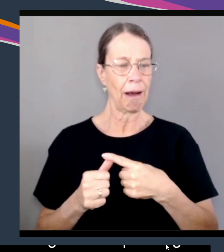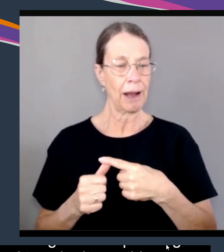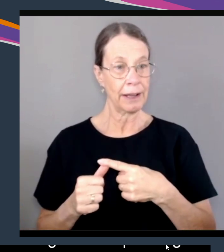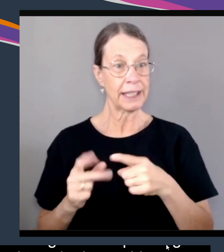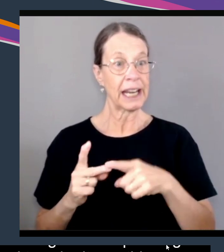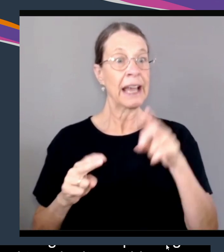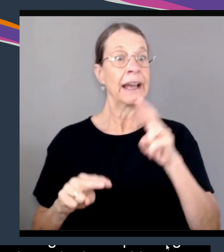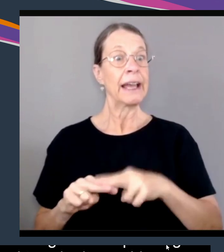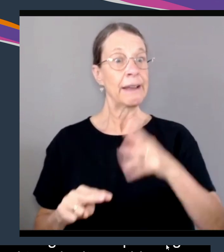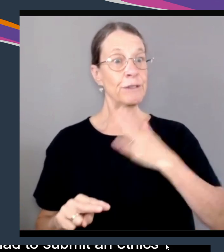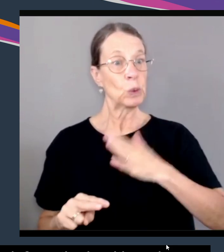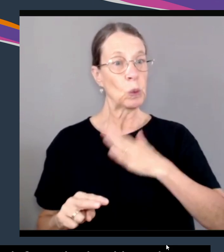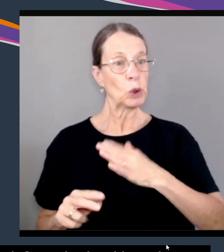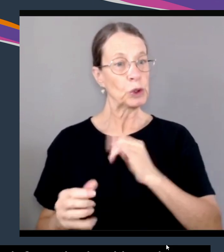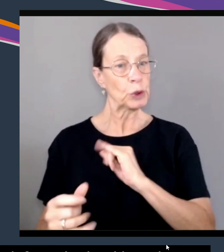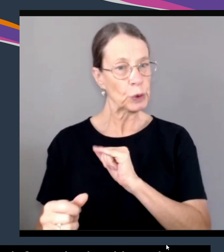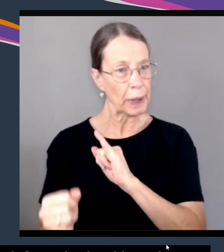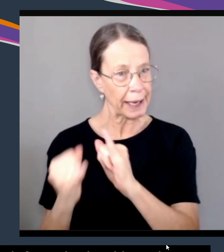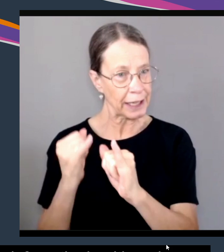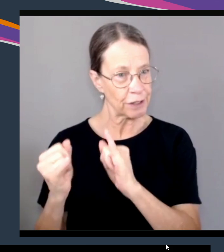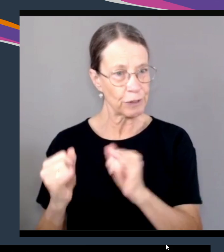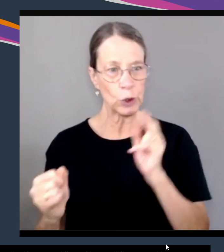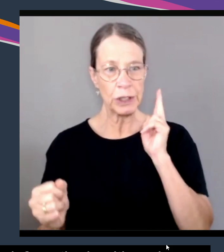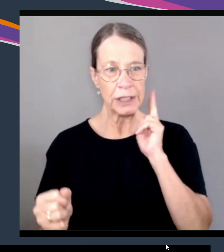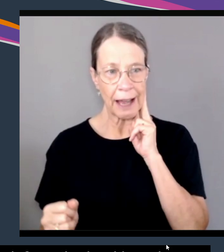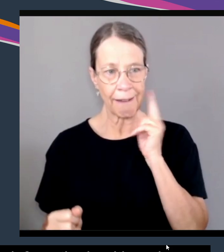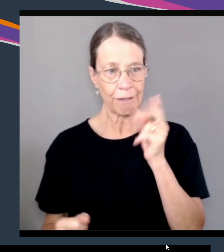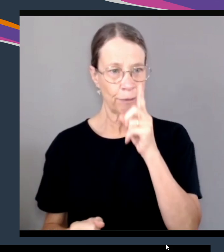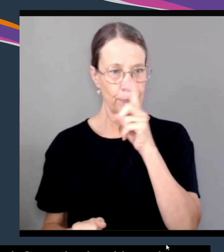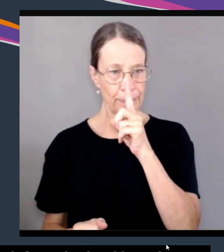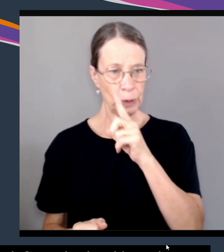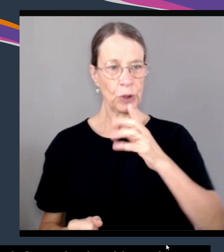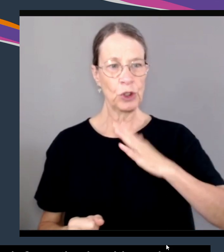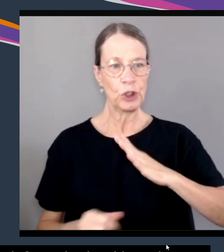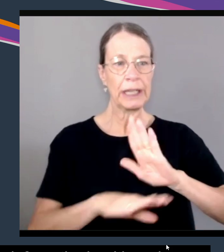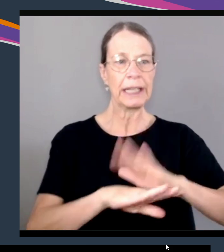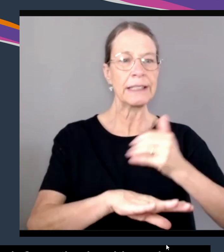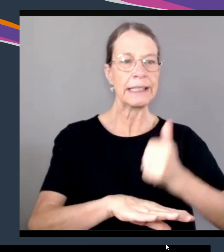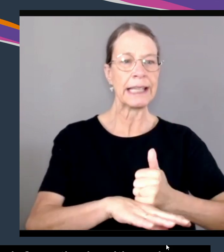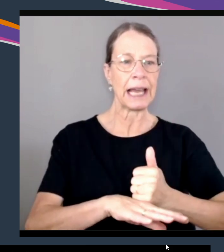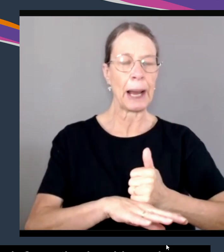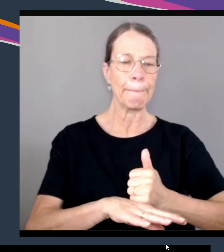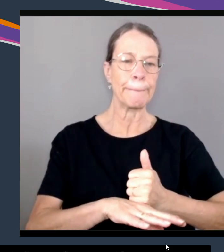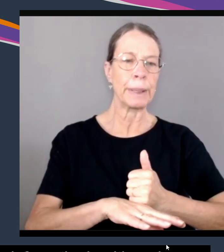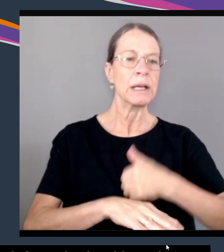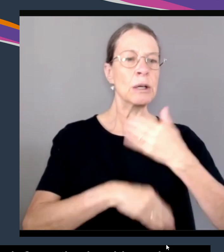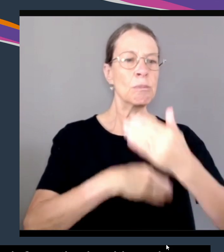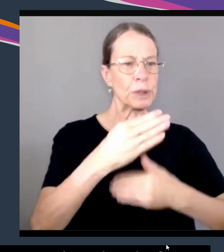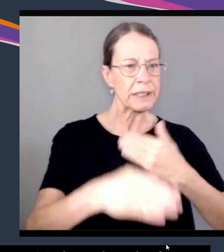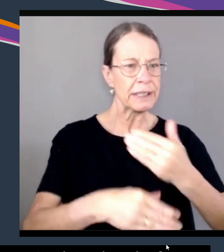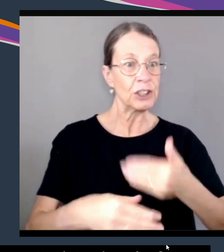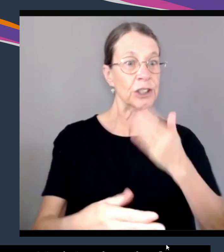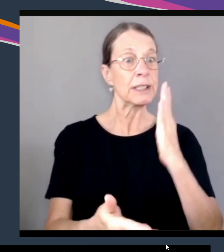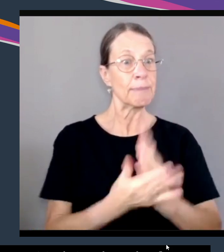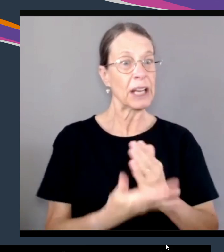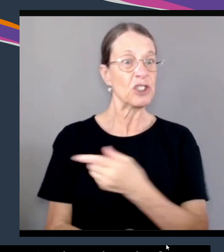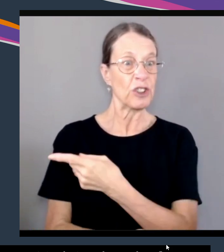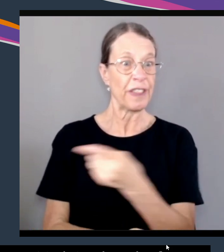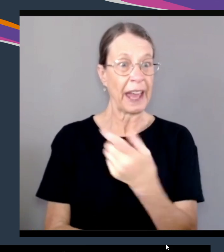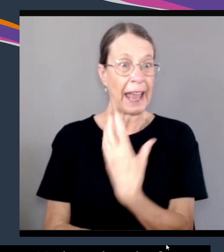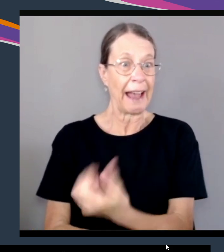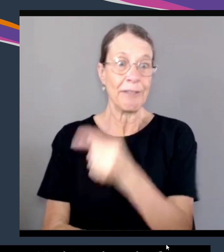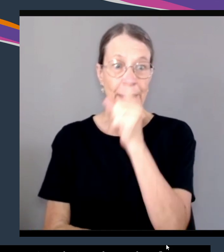people, then you need to establish procedures to determine that they have the capacity to participate in